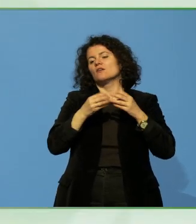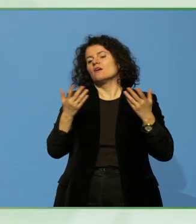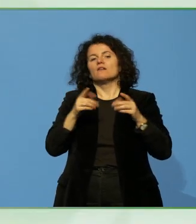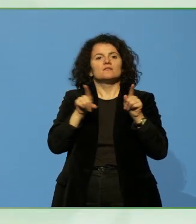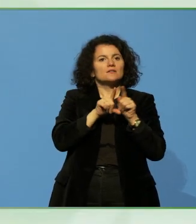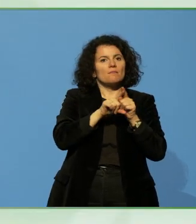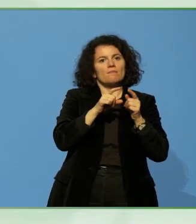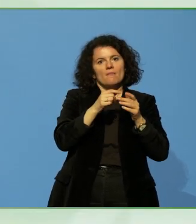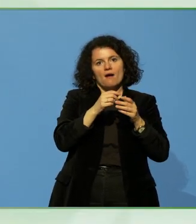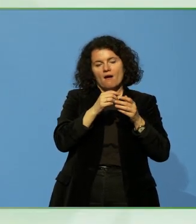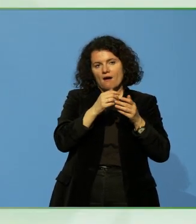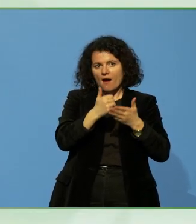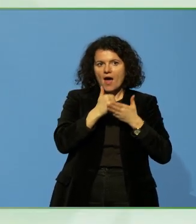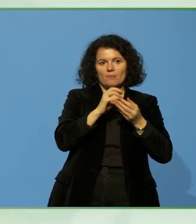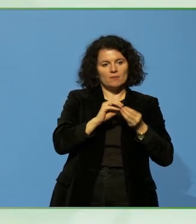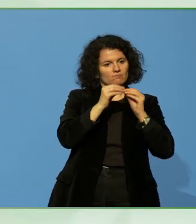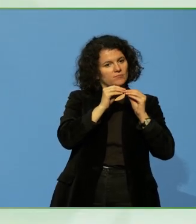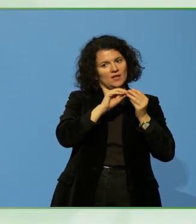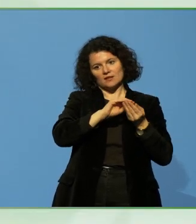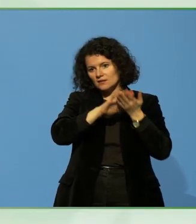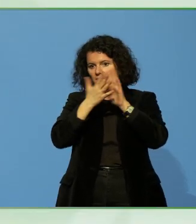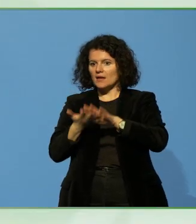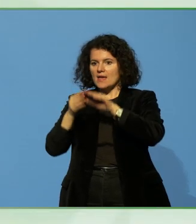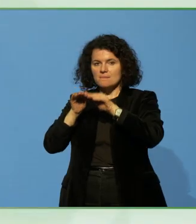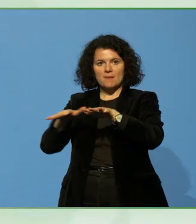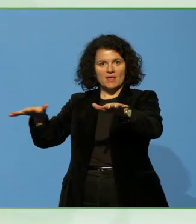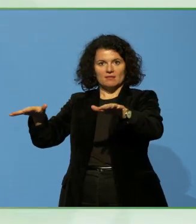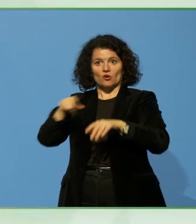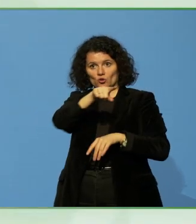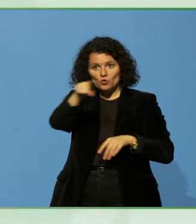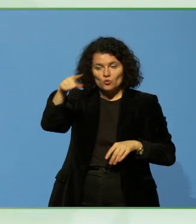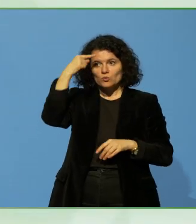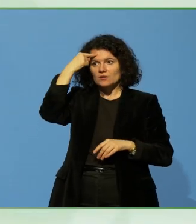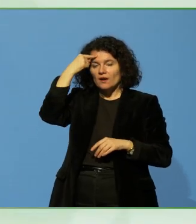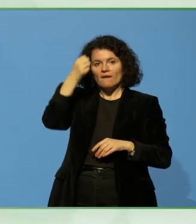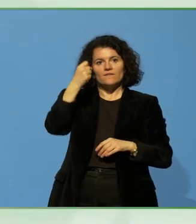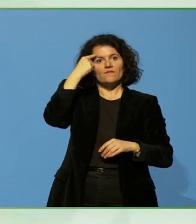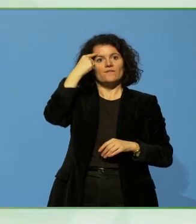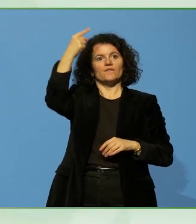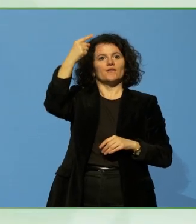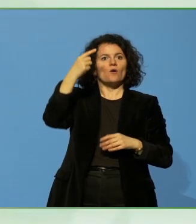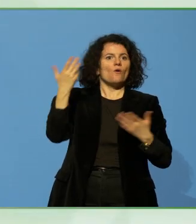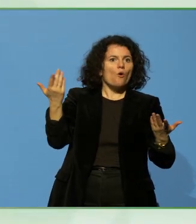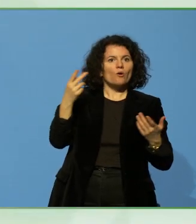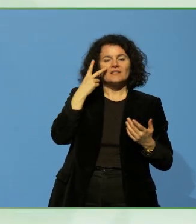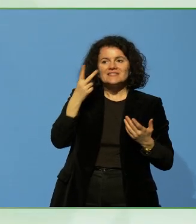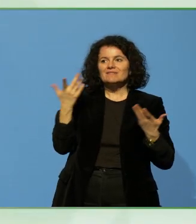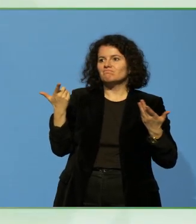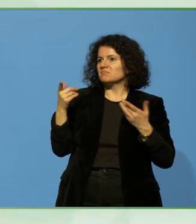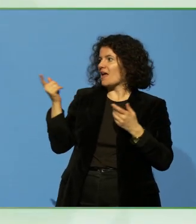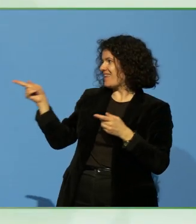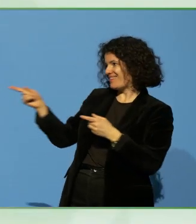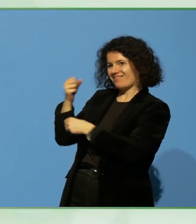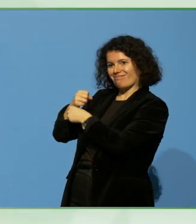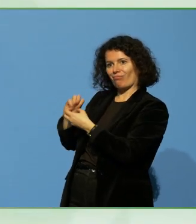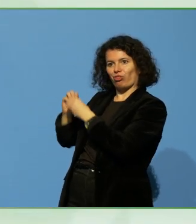implementation. If you feel that you have something to say and you feel not heard or we have not reached you, feel free